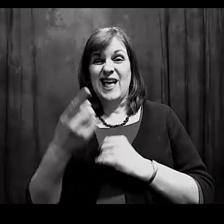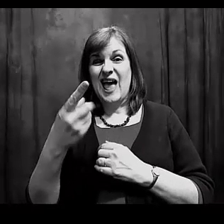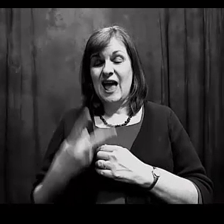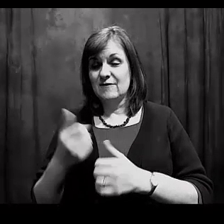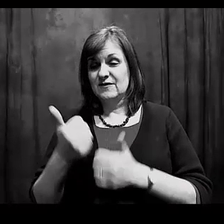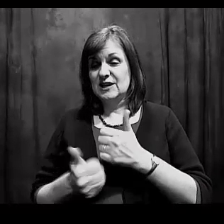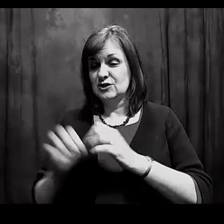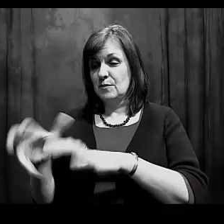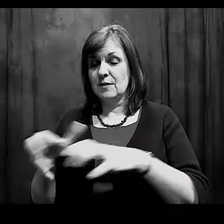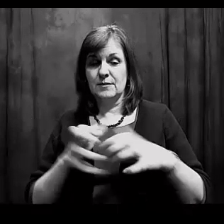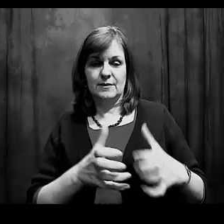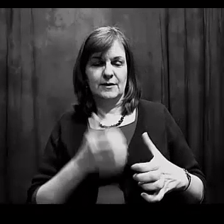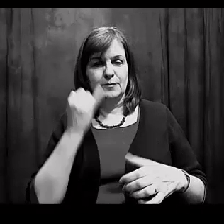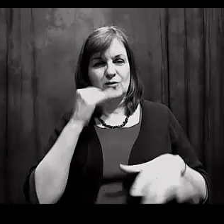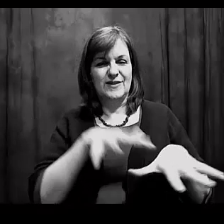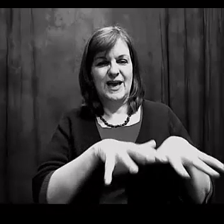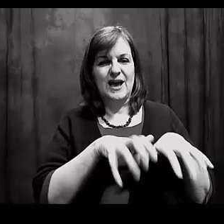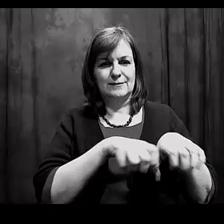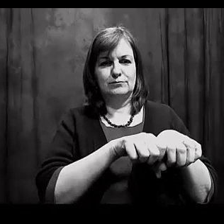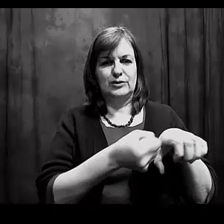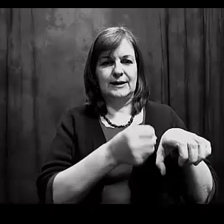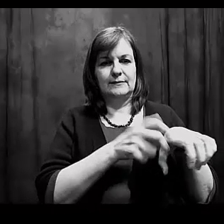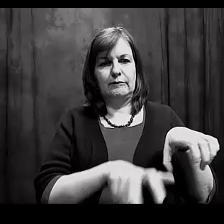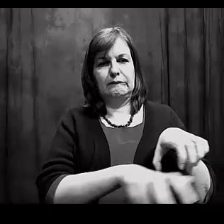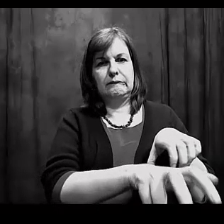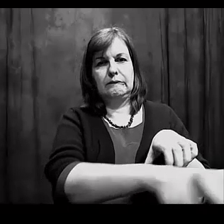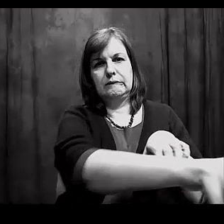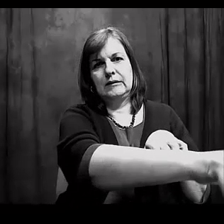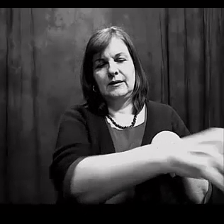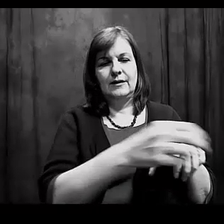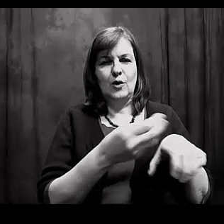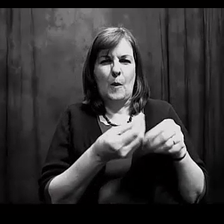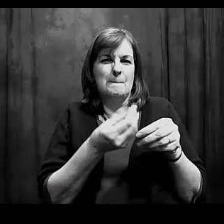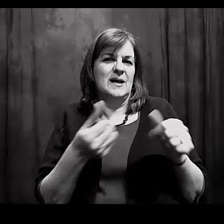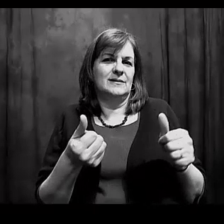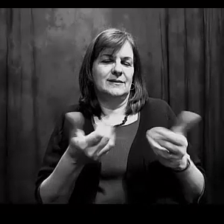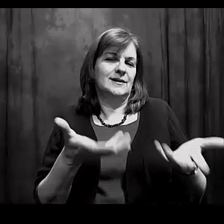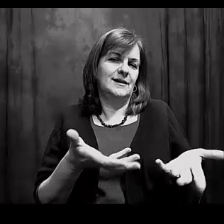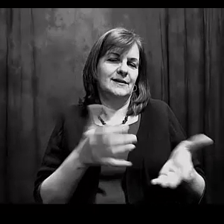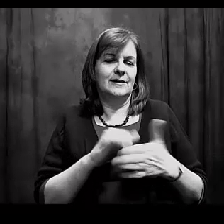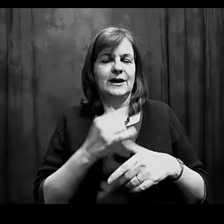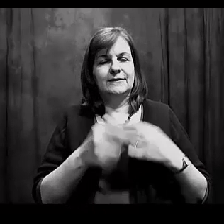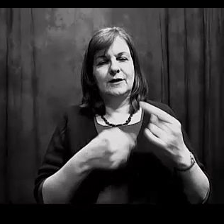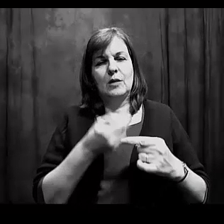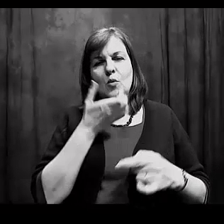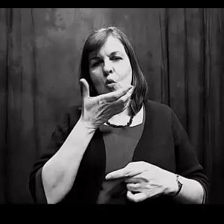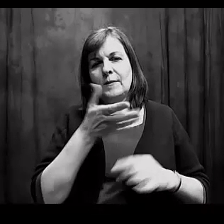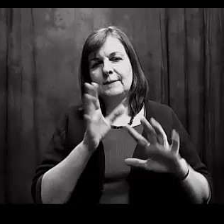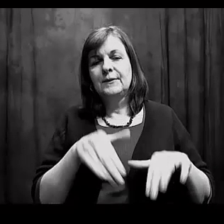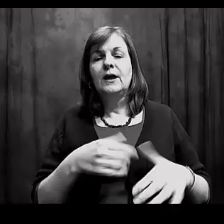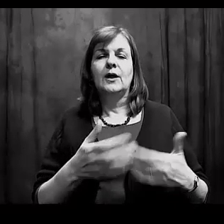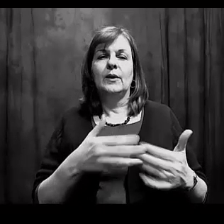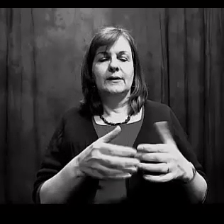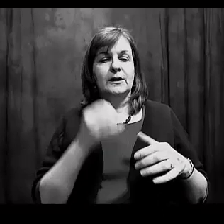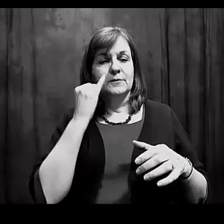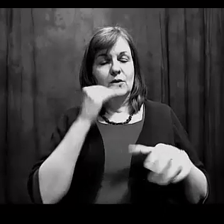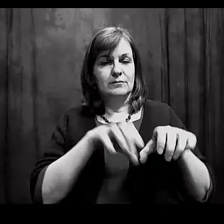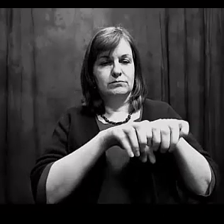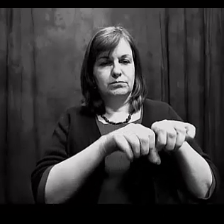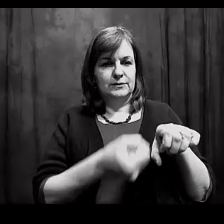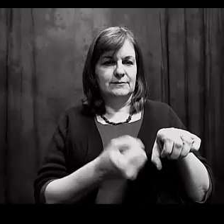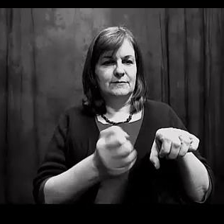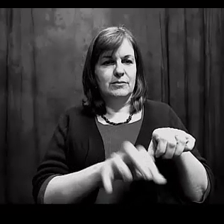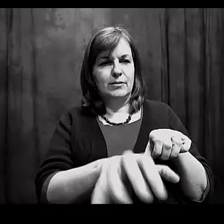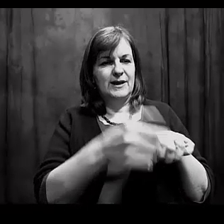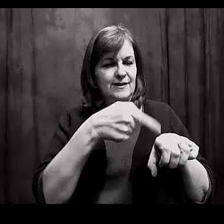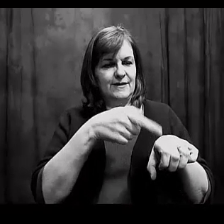kill off half this population, my iceberg breaks, whatever, melts. It's global warming. So